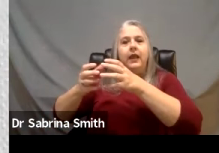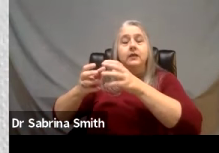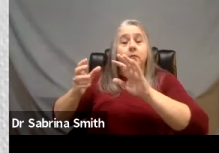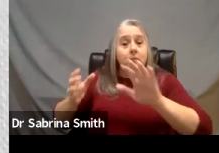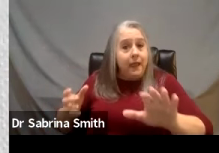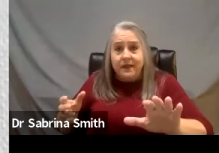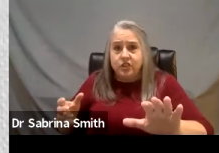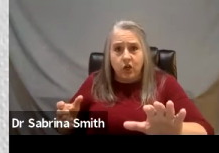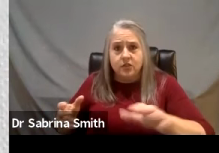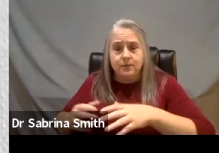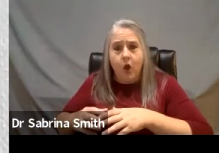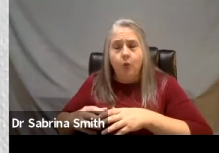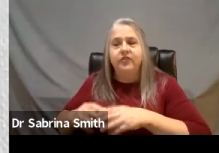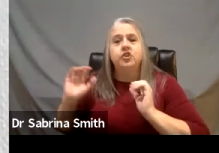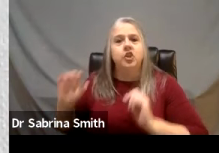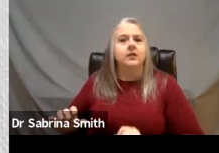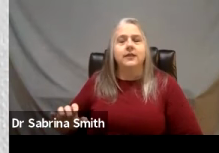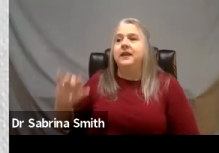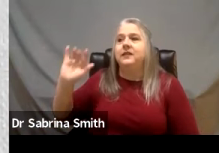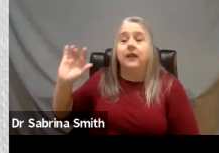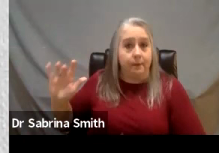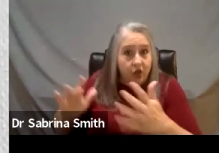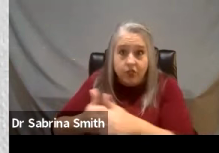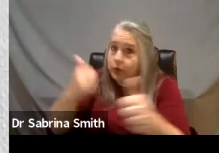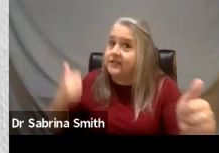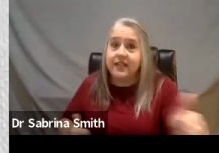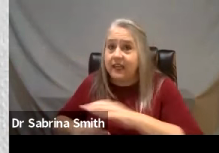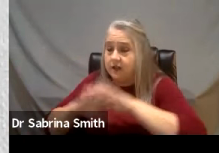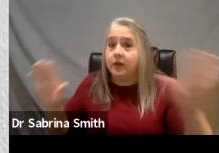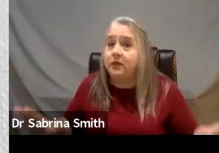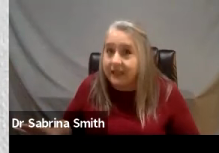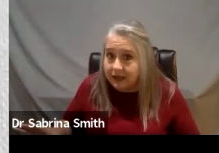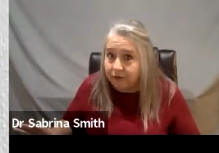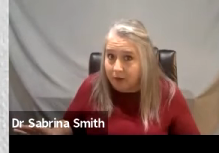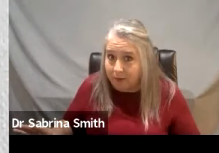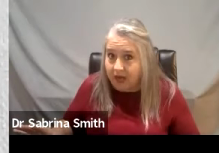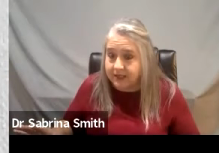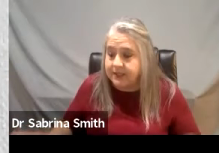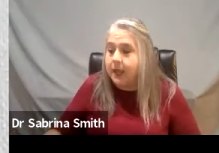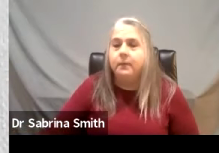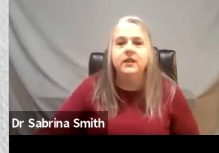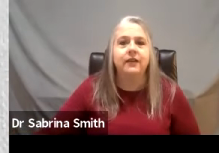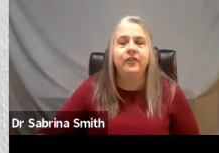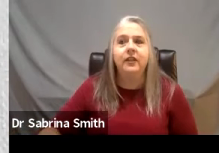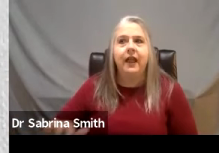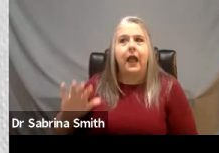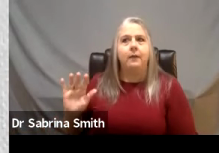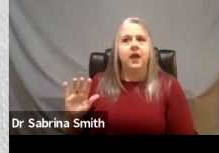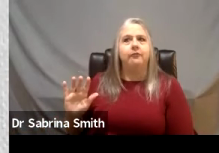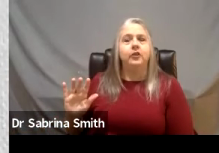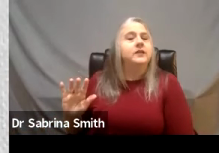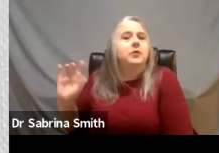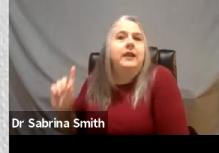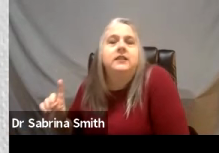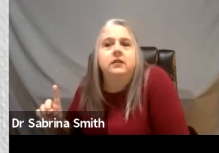can I maybe start small with chunks? I'm gonna do consecutive completely for my practice because I feel like I'm